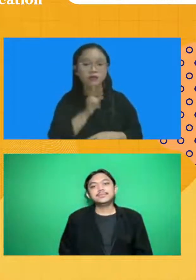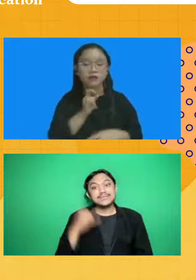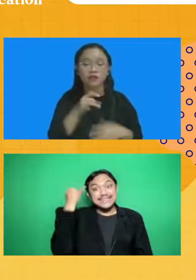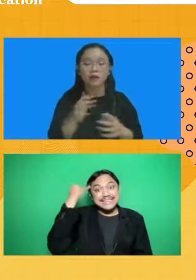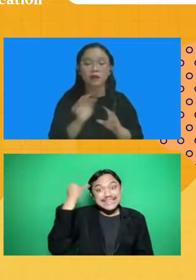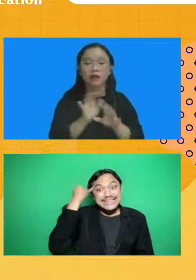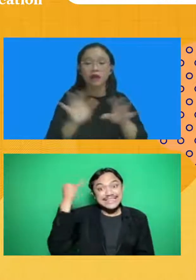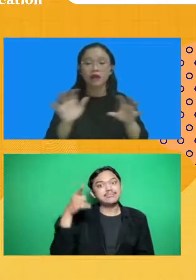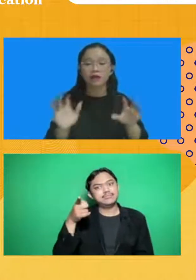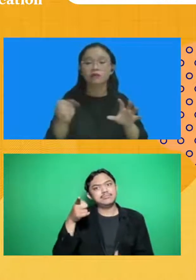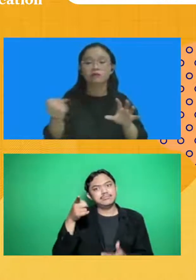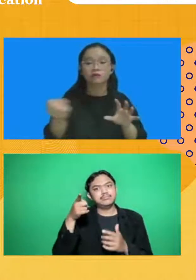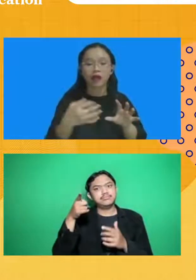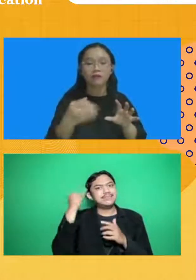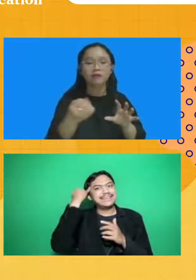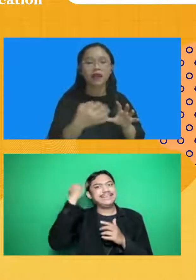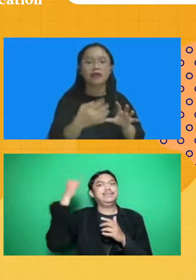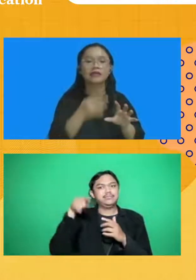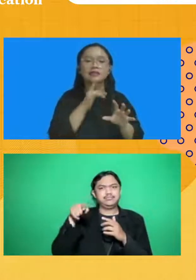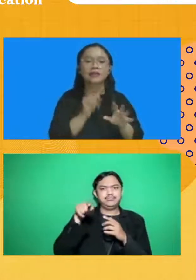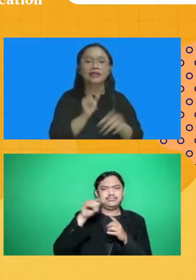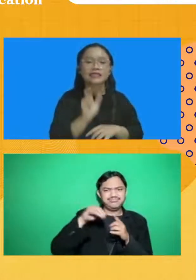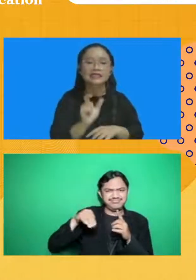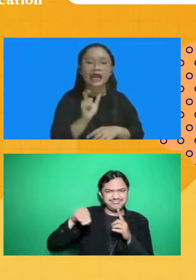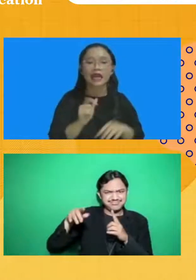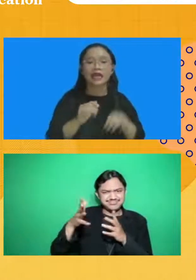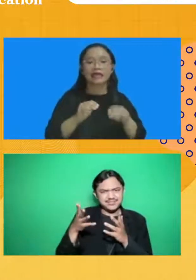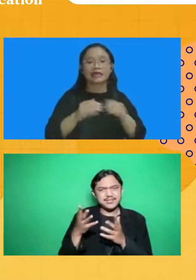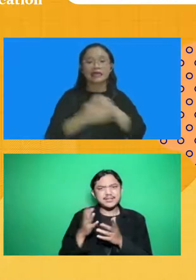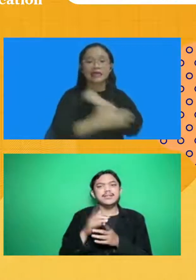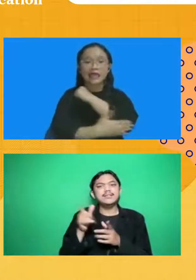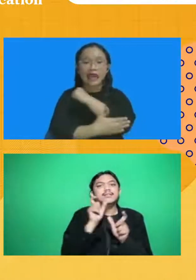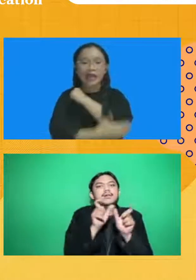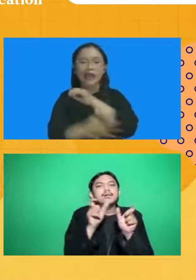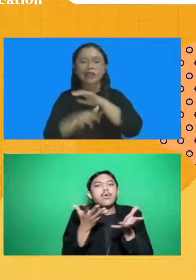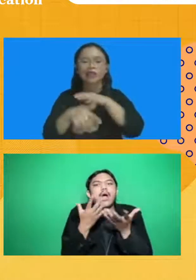how does your organization or your country or your government